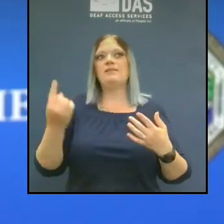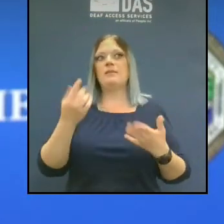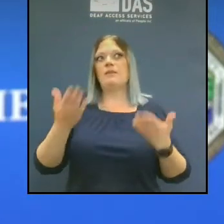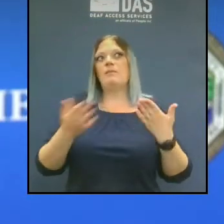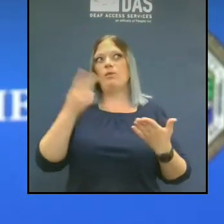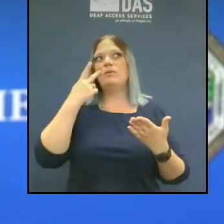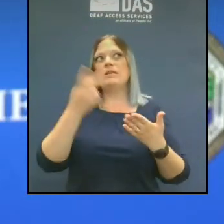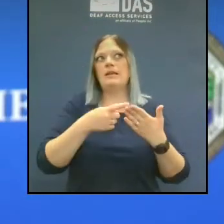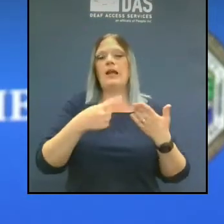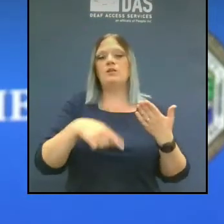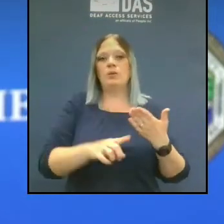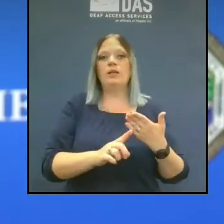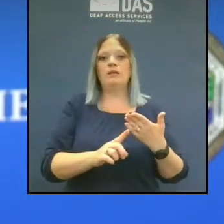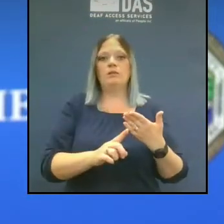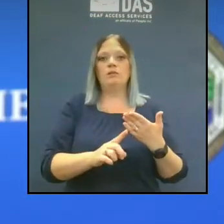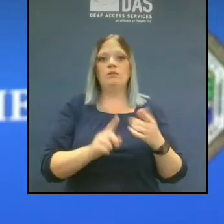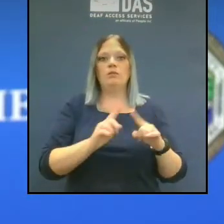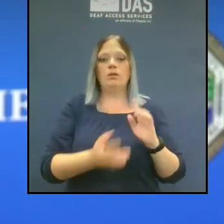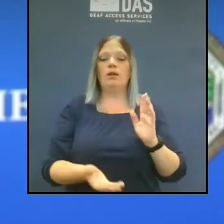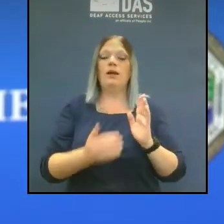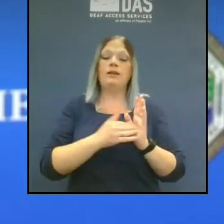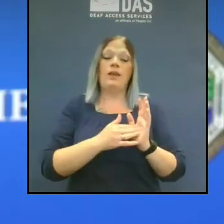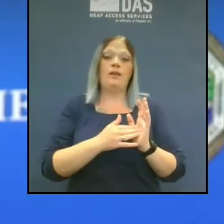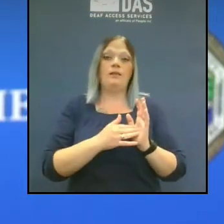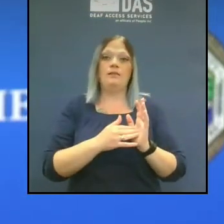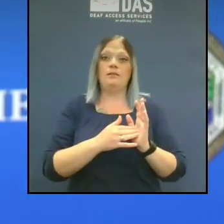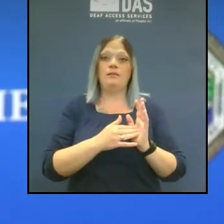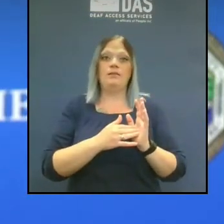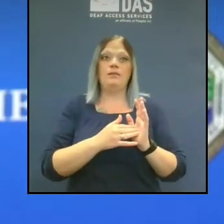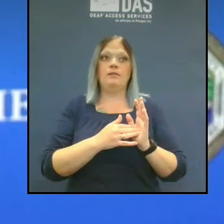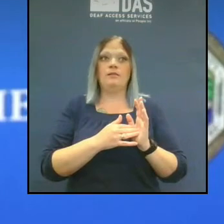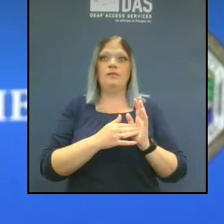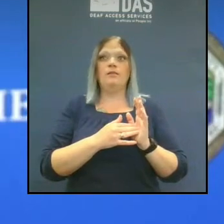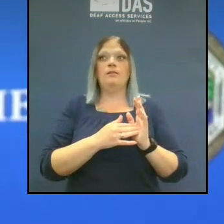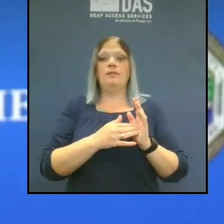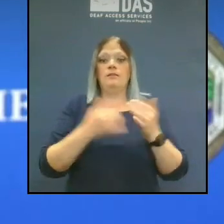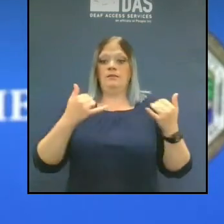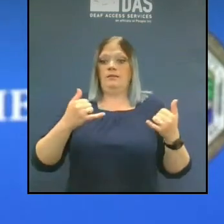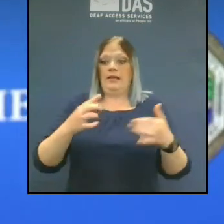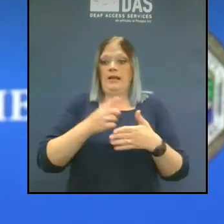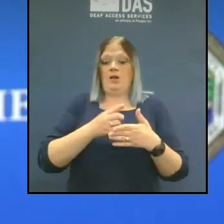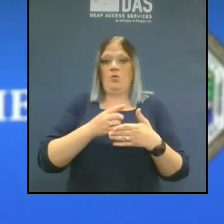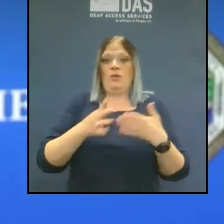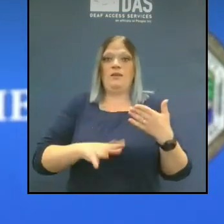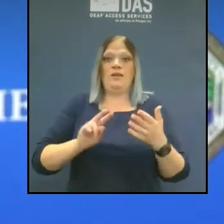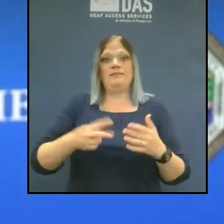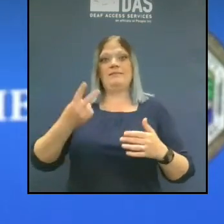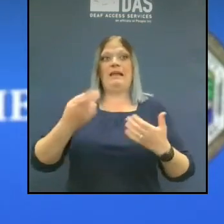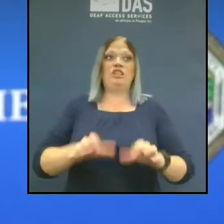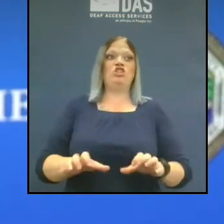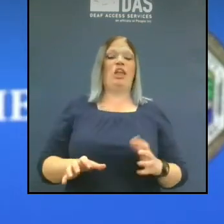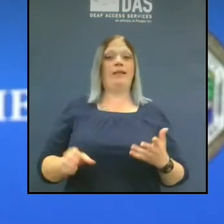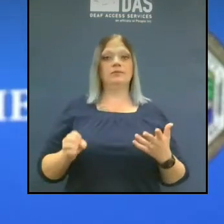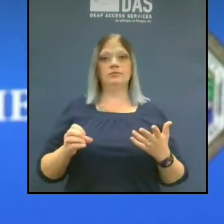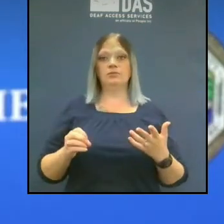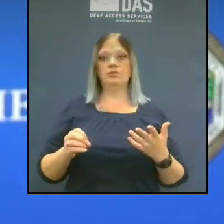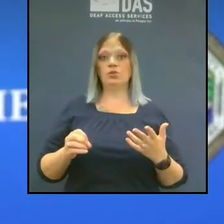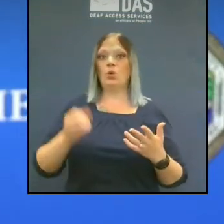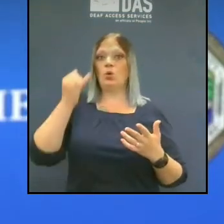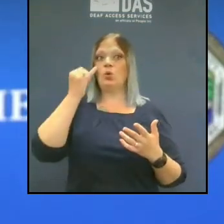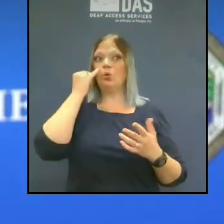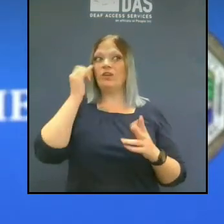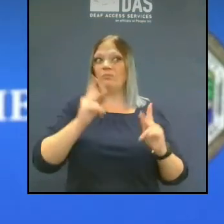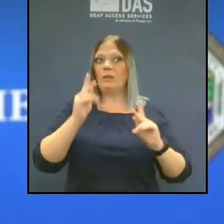see next week. But, again, this is another weekend. This is a second chance. So if people can make